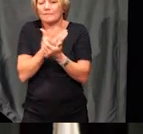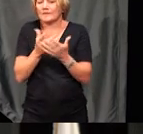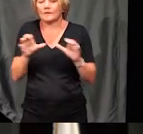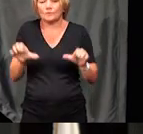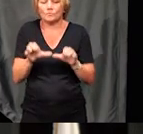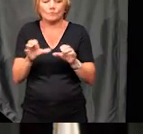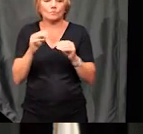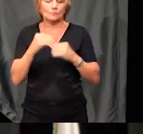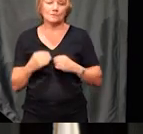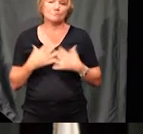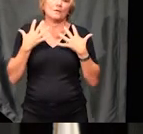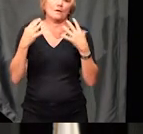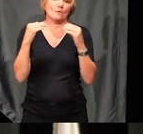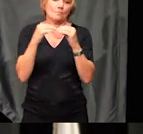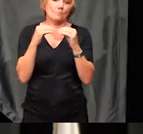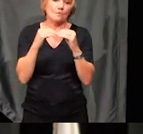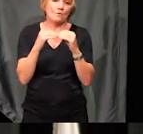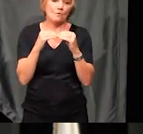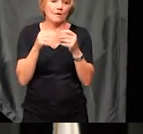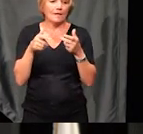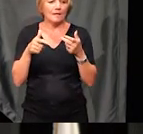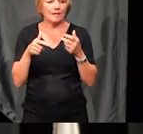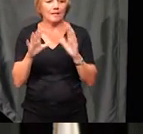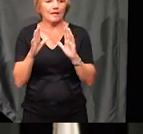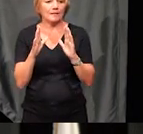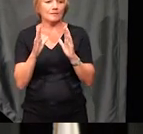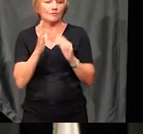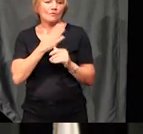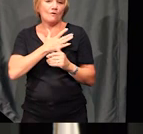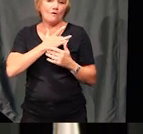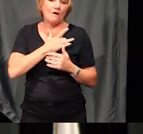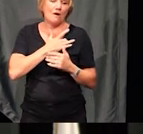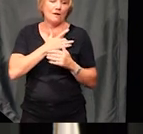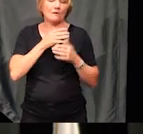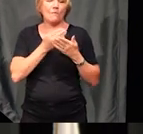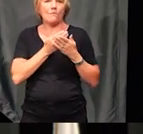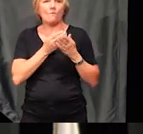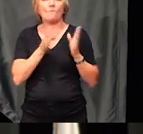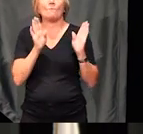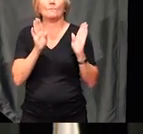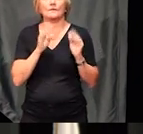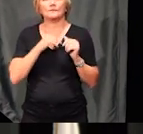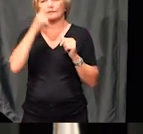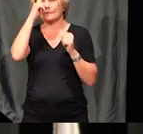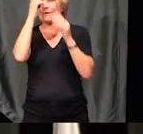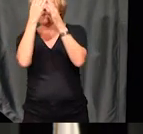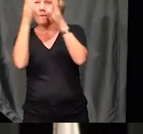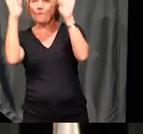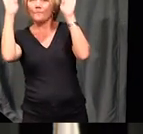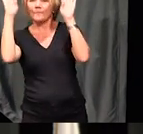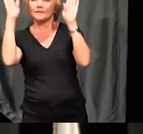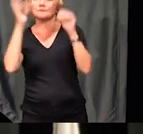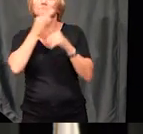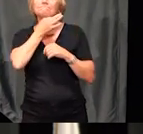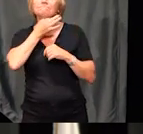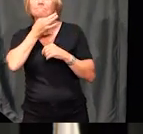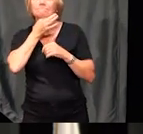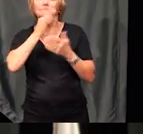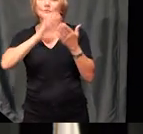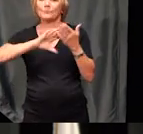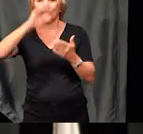do. Inspire more. Let your arms and heart open to the unknown and